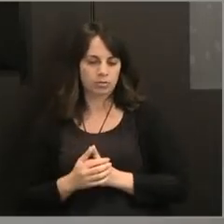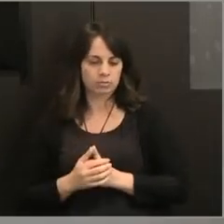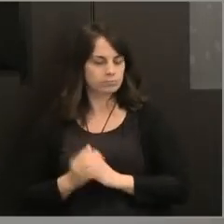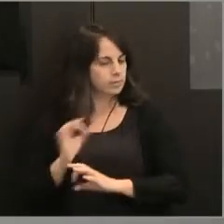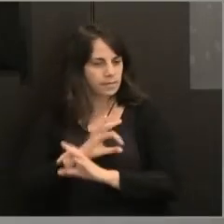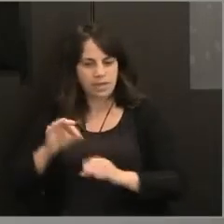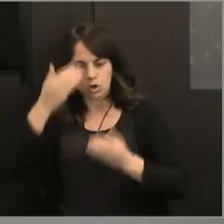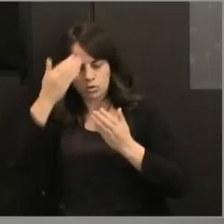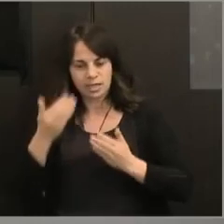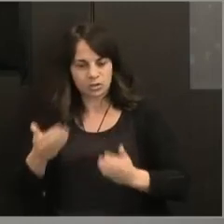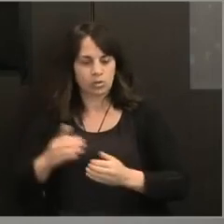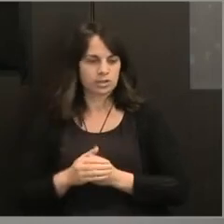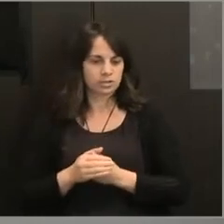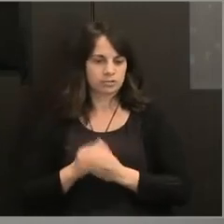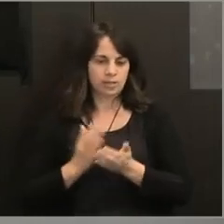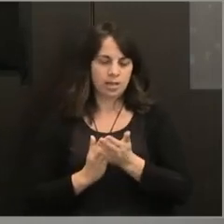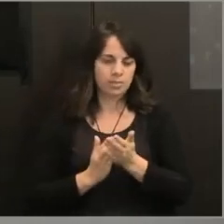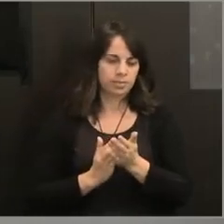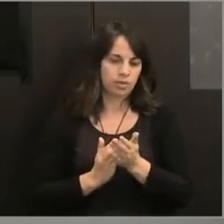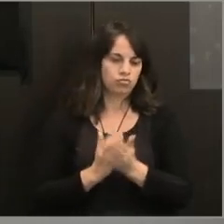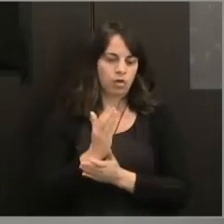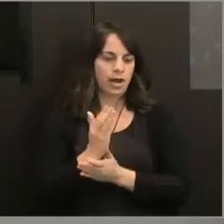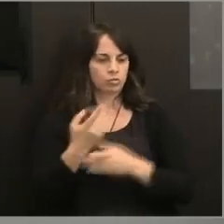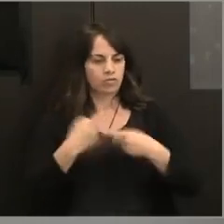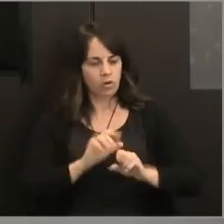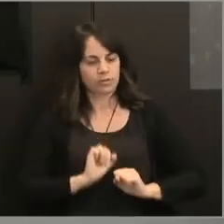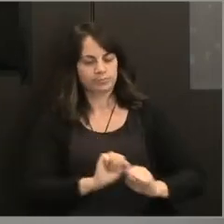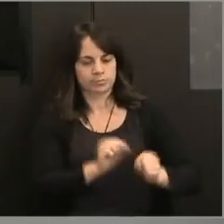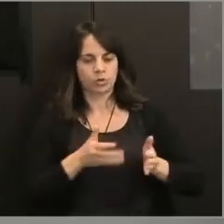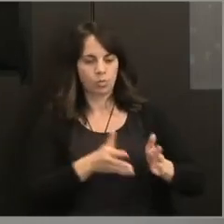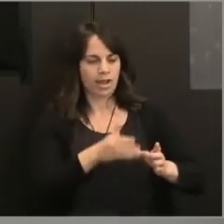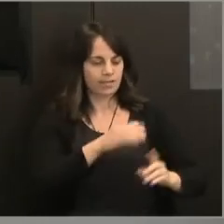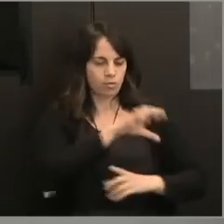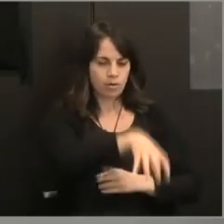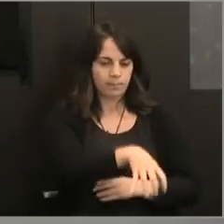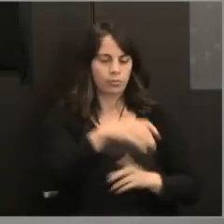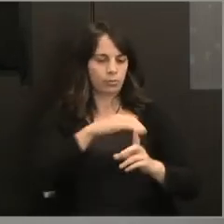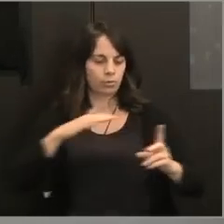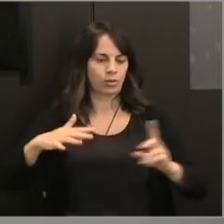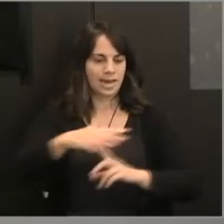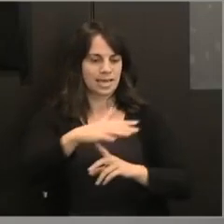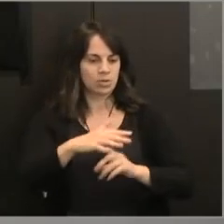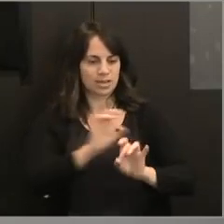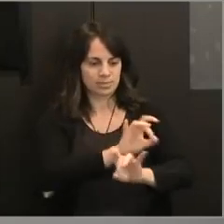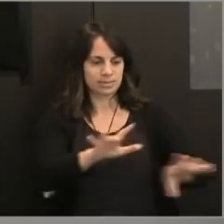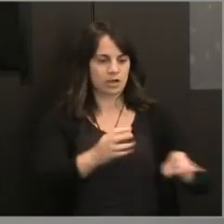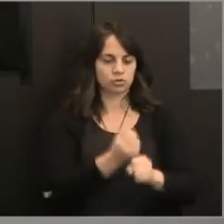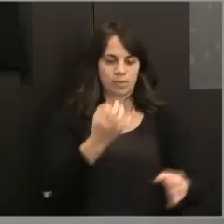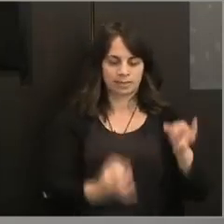acknowledge the right inherent in tēnā rangatiratanga for iwi and hapu to make those decisions.